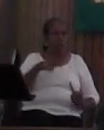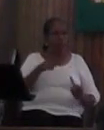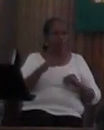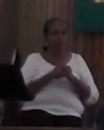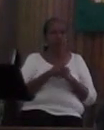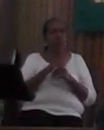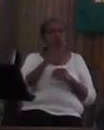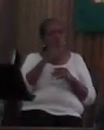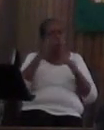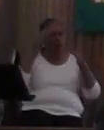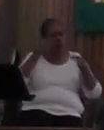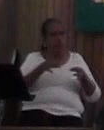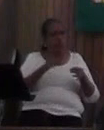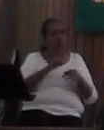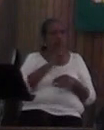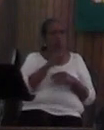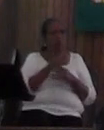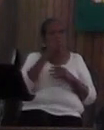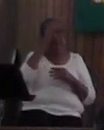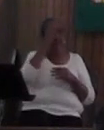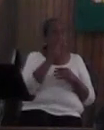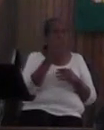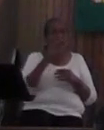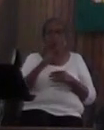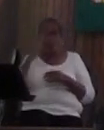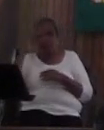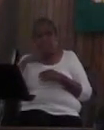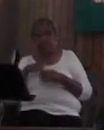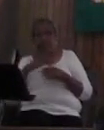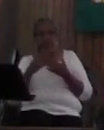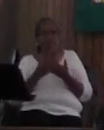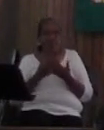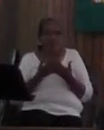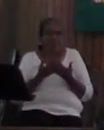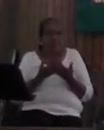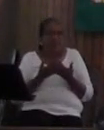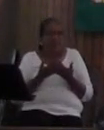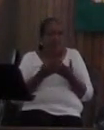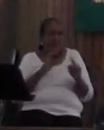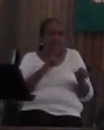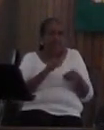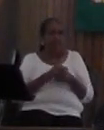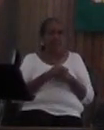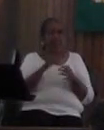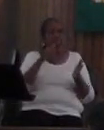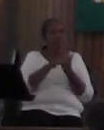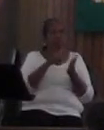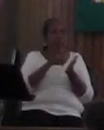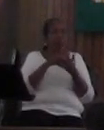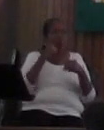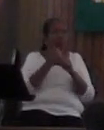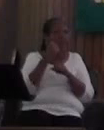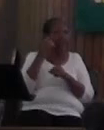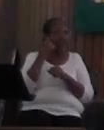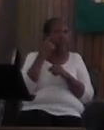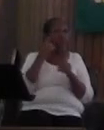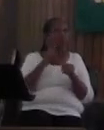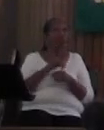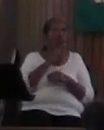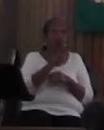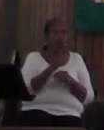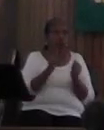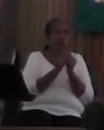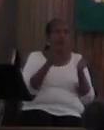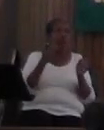God or man? And we answer it this way: it is impossible to make sense of truth without acknowledging